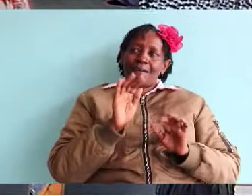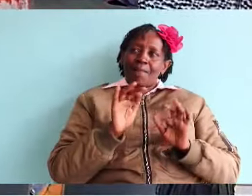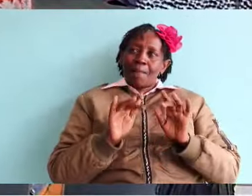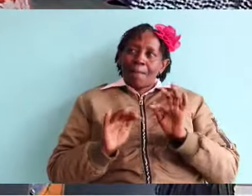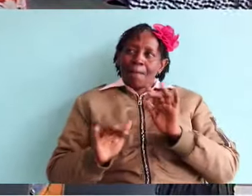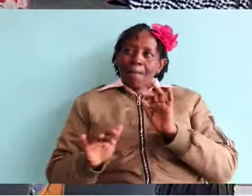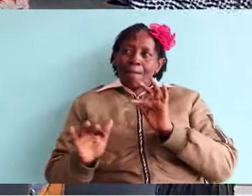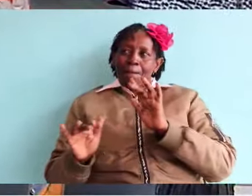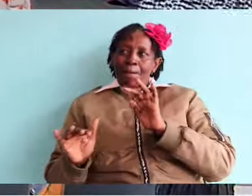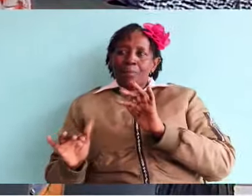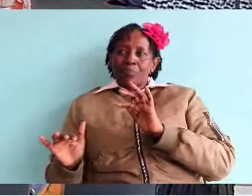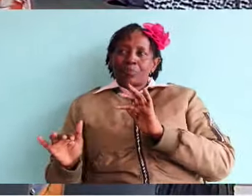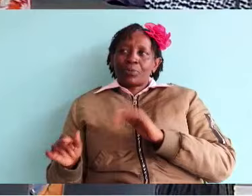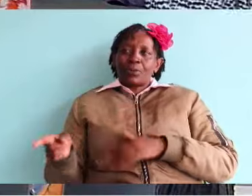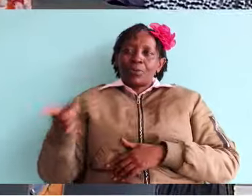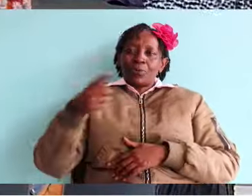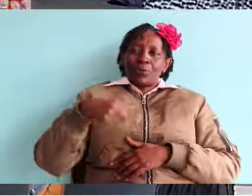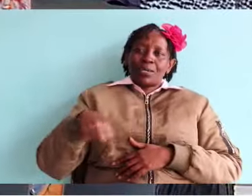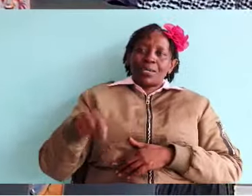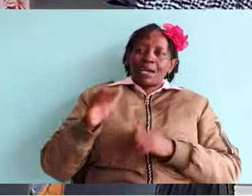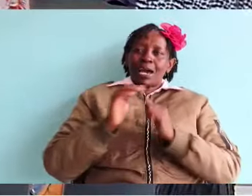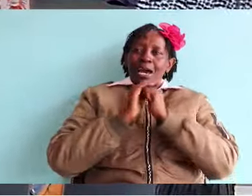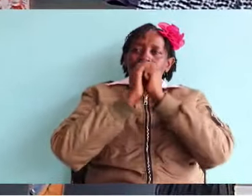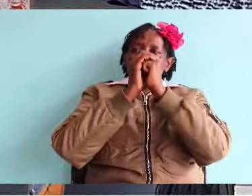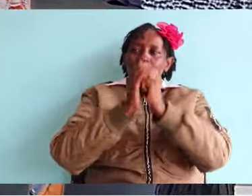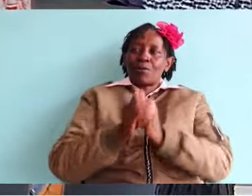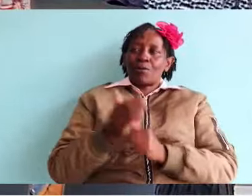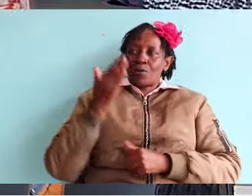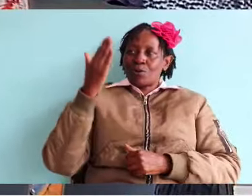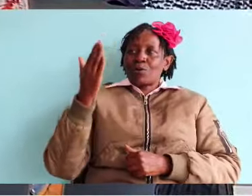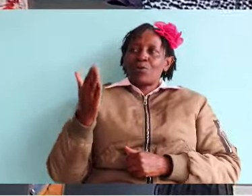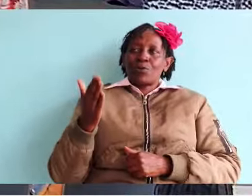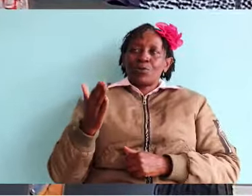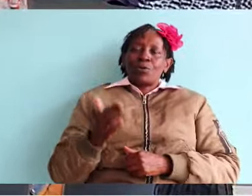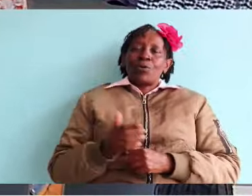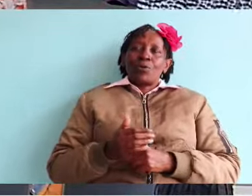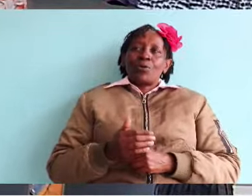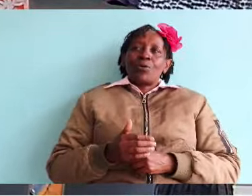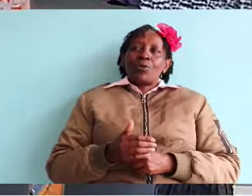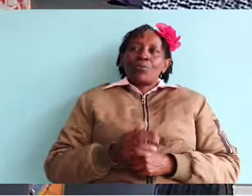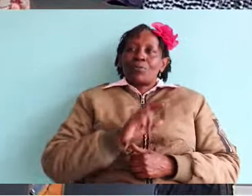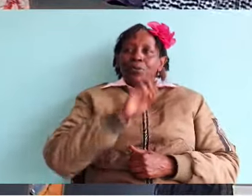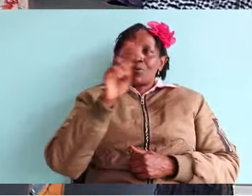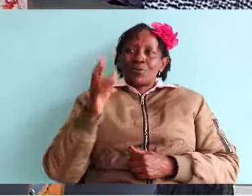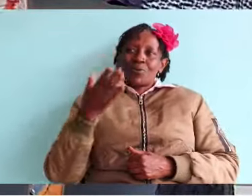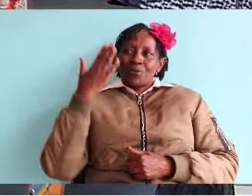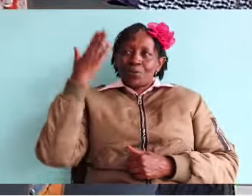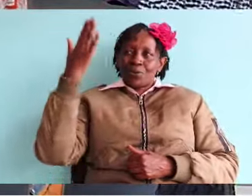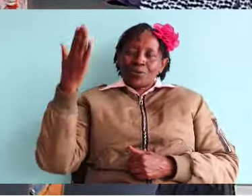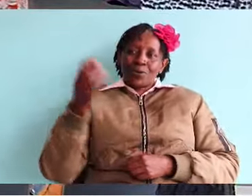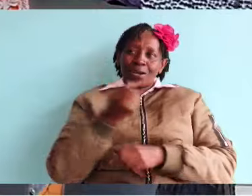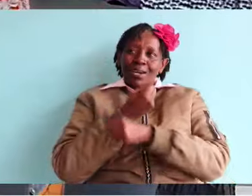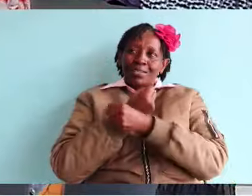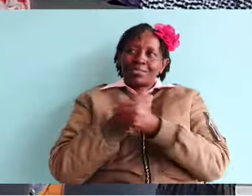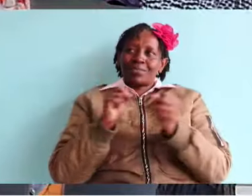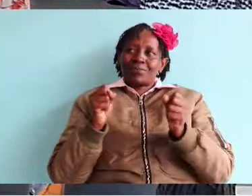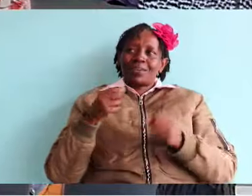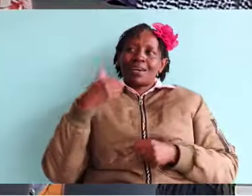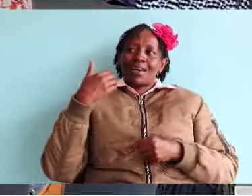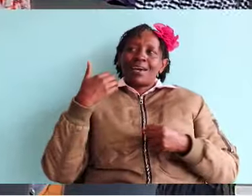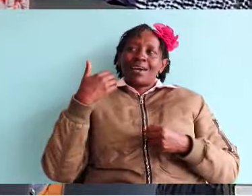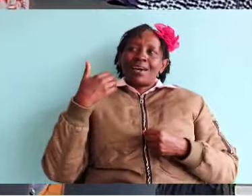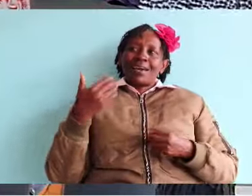prize. We adore You, behold You, our Savior ever true.